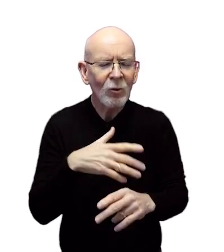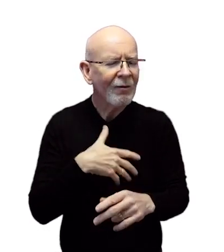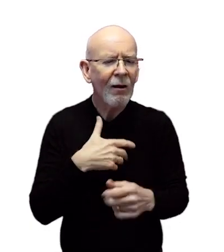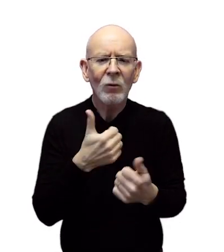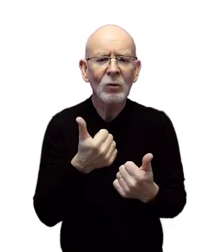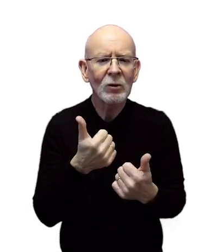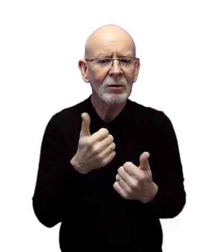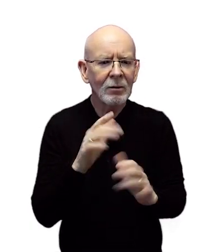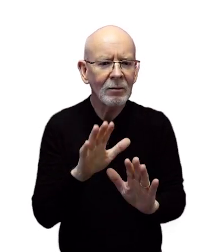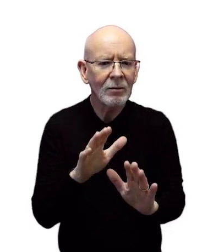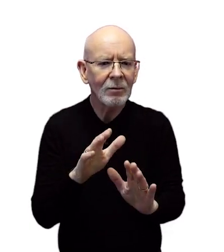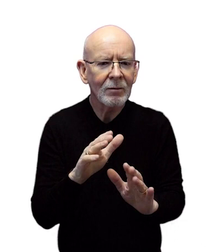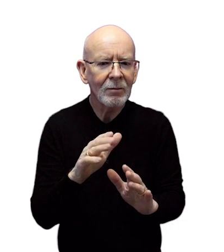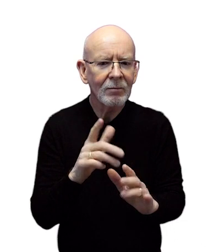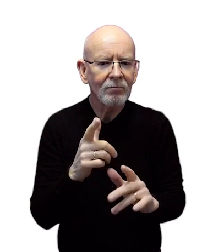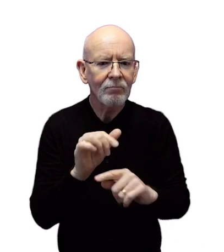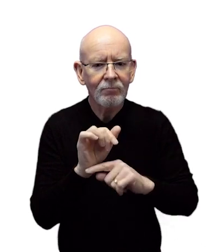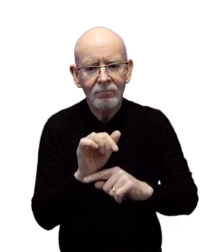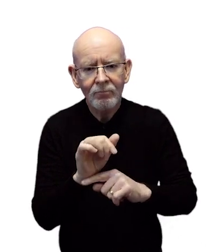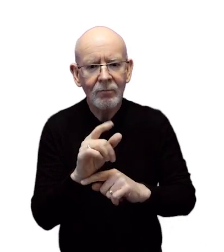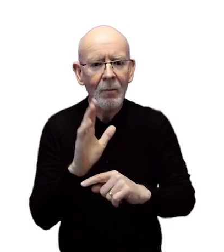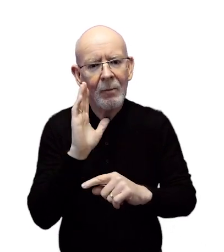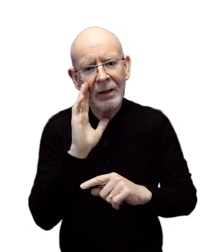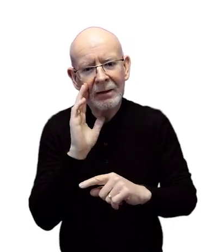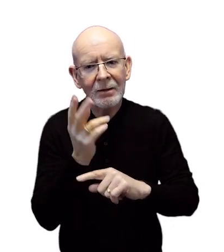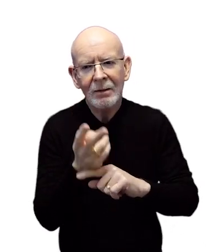but try to stay active and avoid prolonged bed rest.